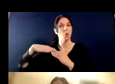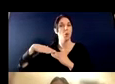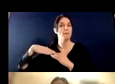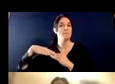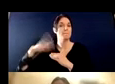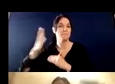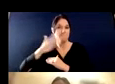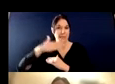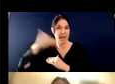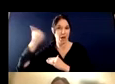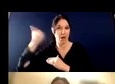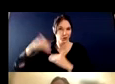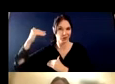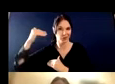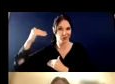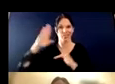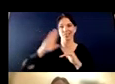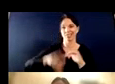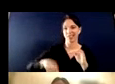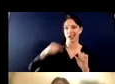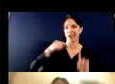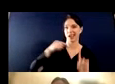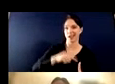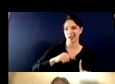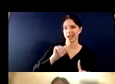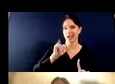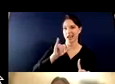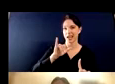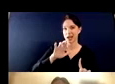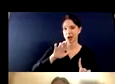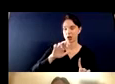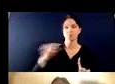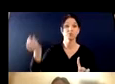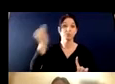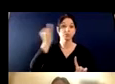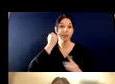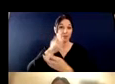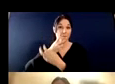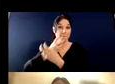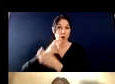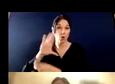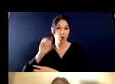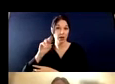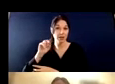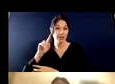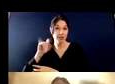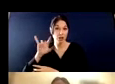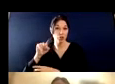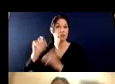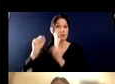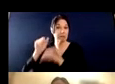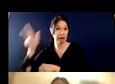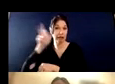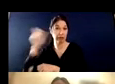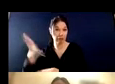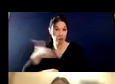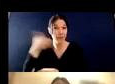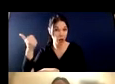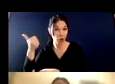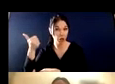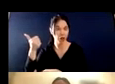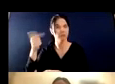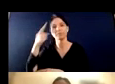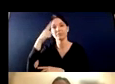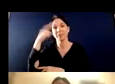threshold. So in general, with a blockage, a child can hear better via bone conduction because the blockage